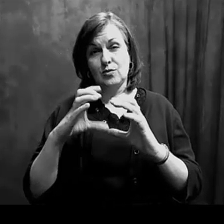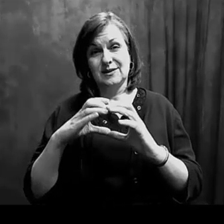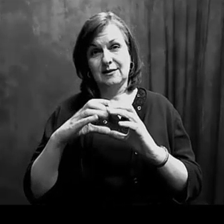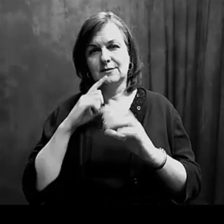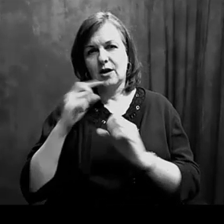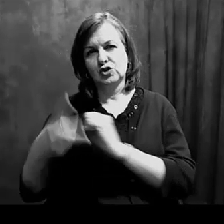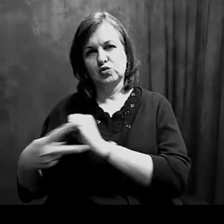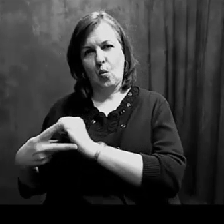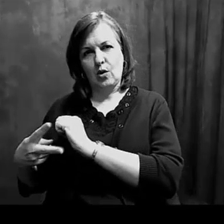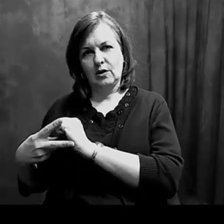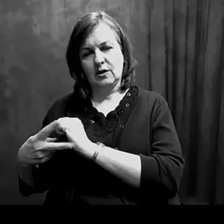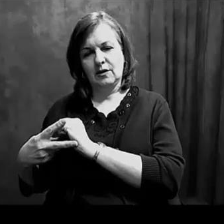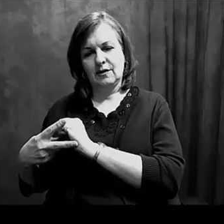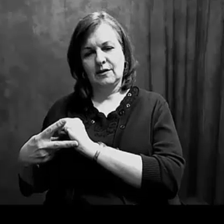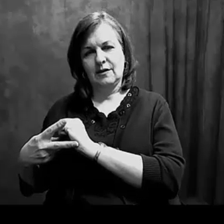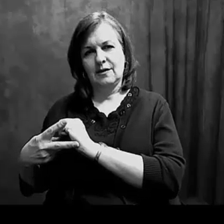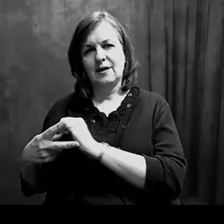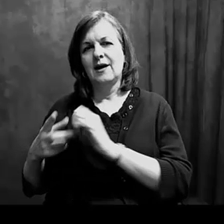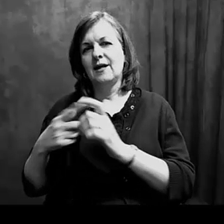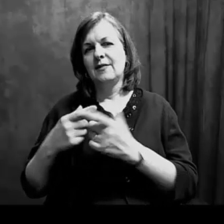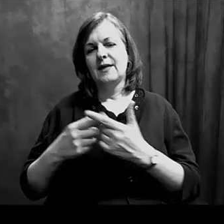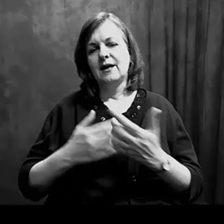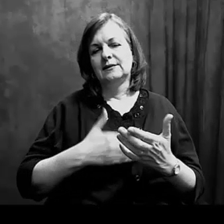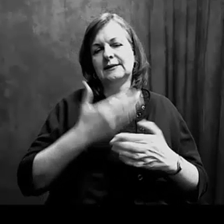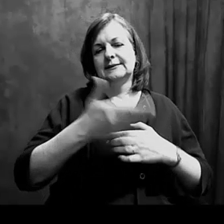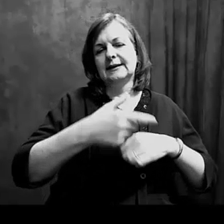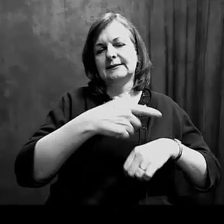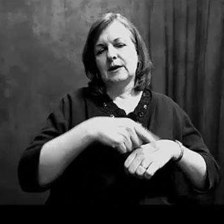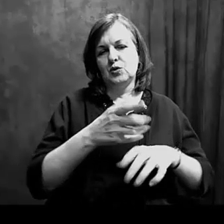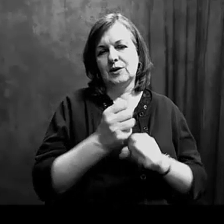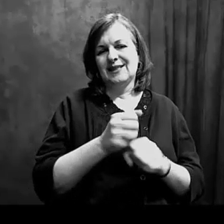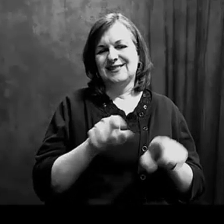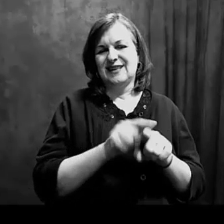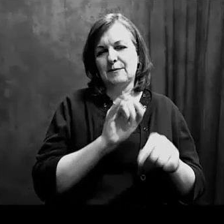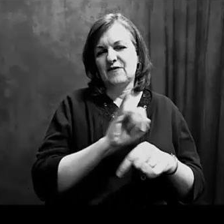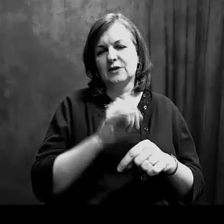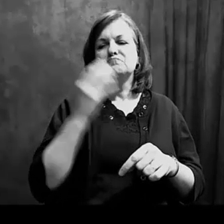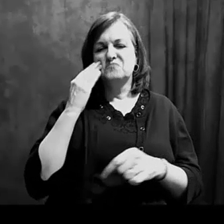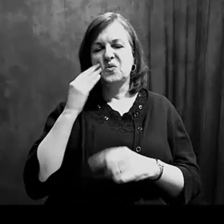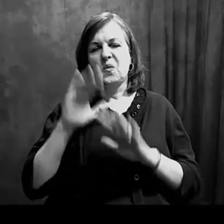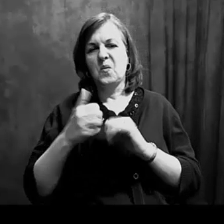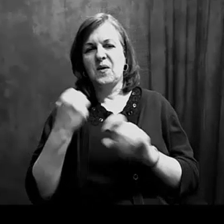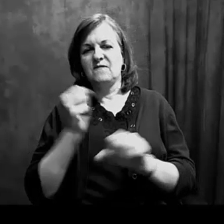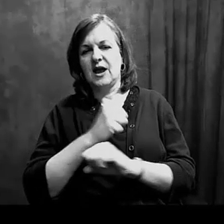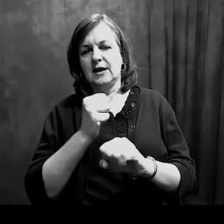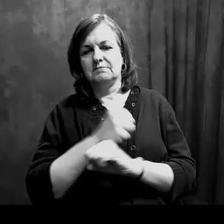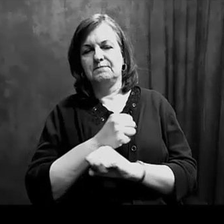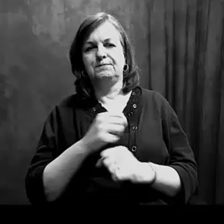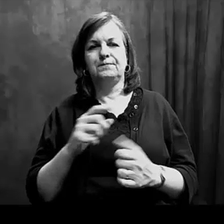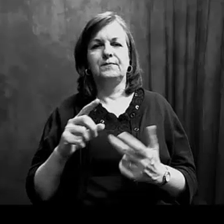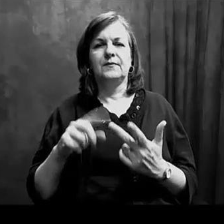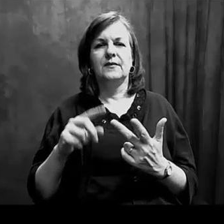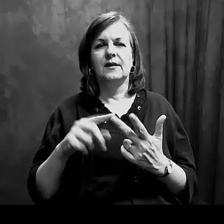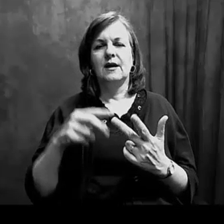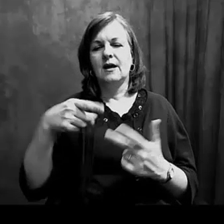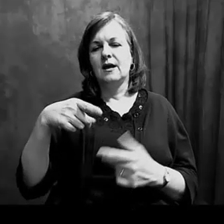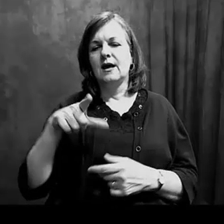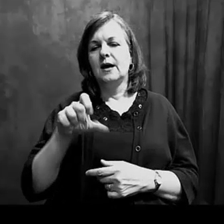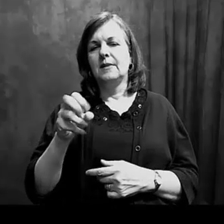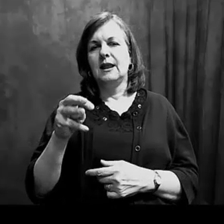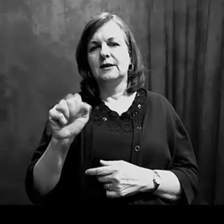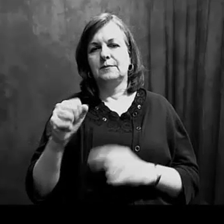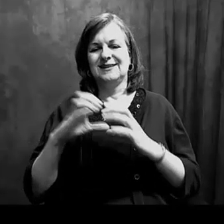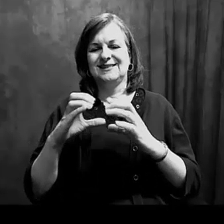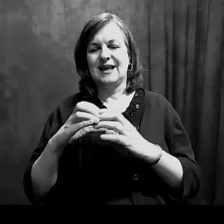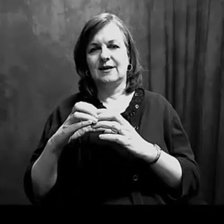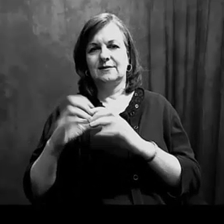stored for the next time you get the same infection. The plasma cells are the ones that are going to go out, release